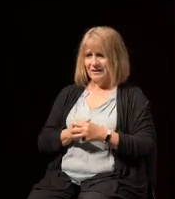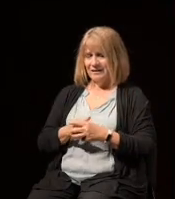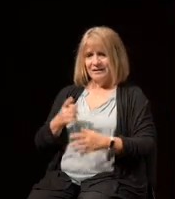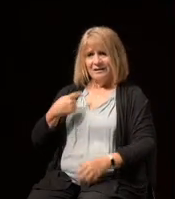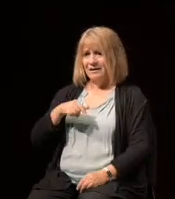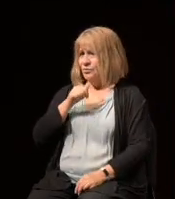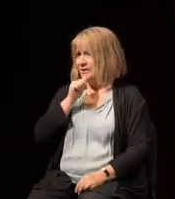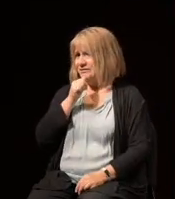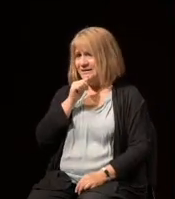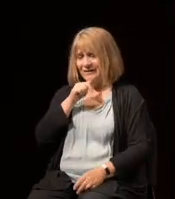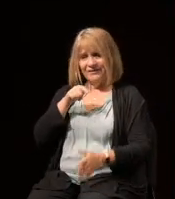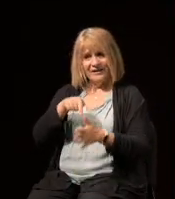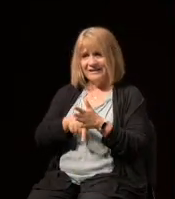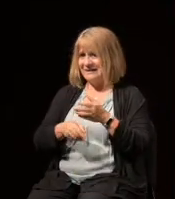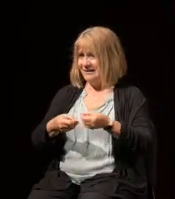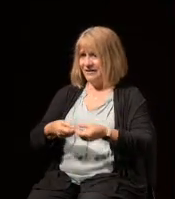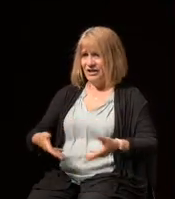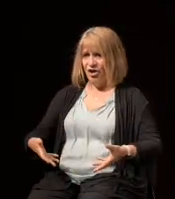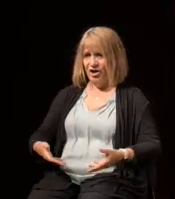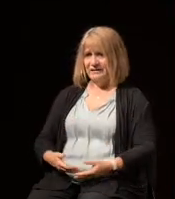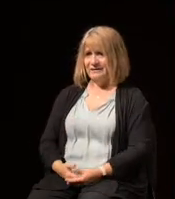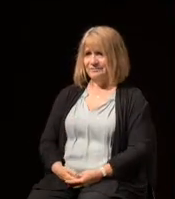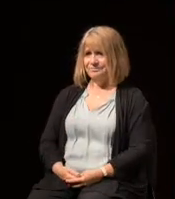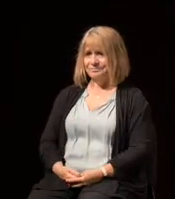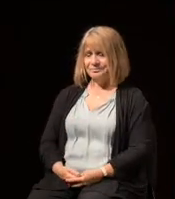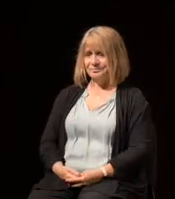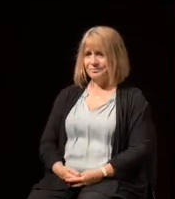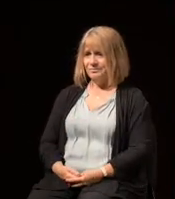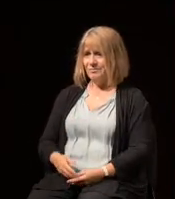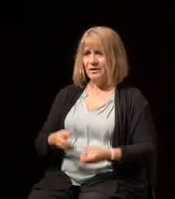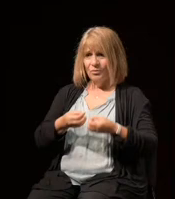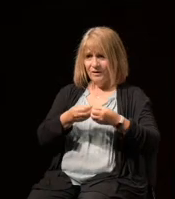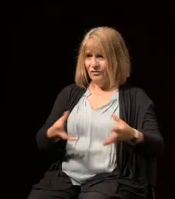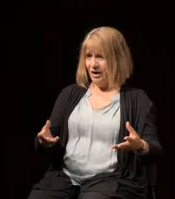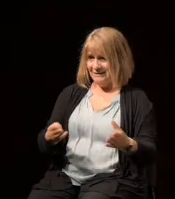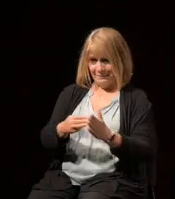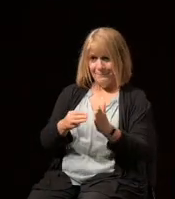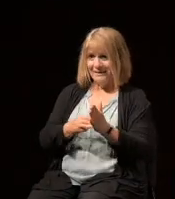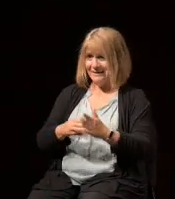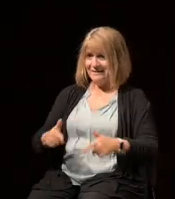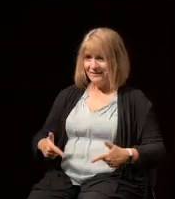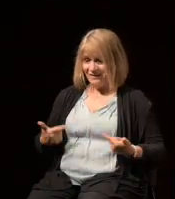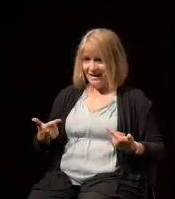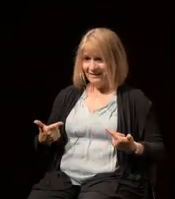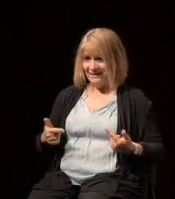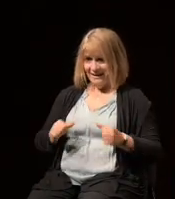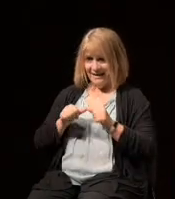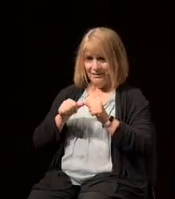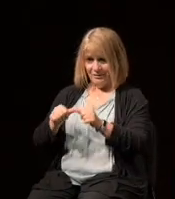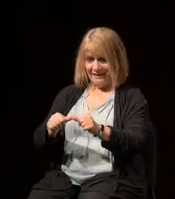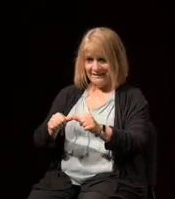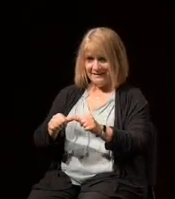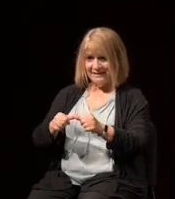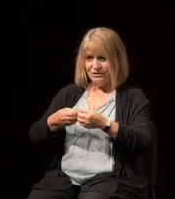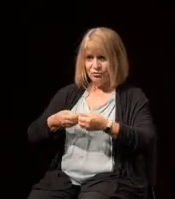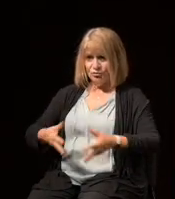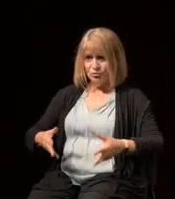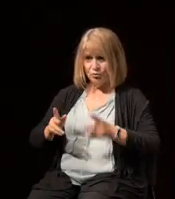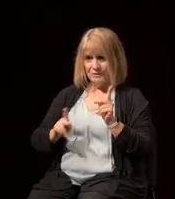we've suffered a significant loss. We've lost millions of lives and we continue to lose them.